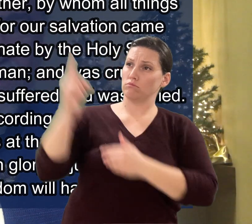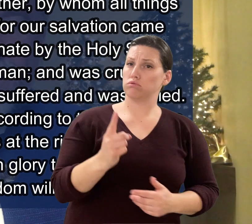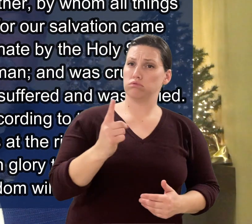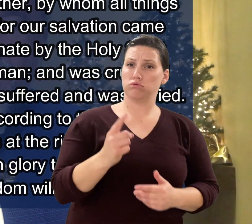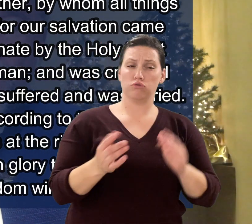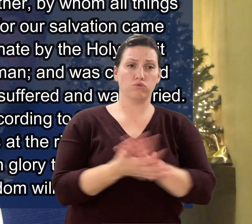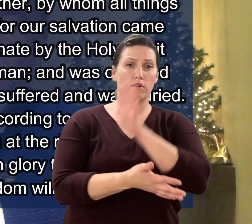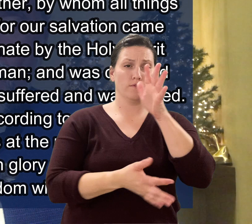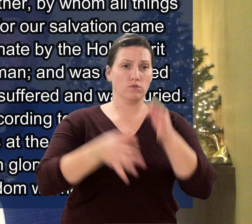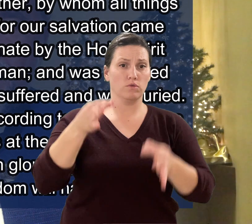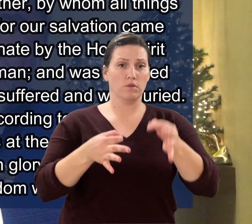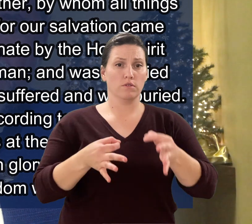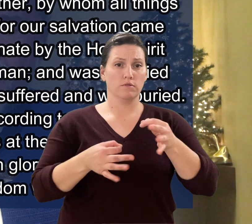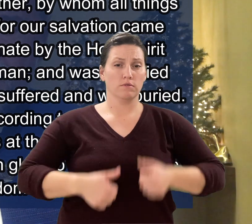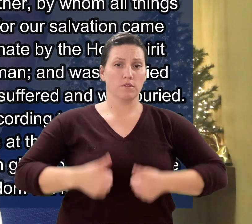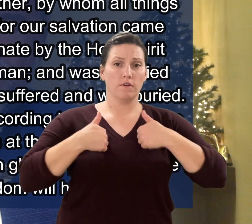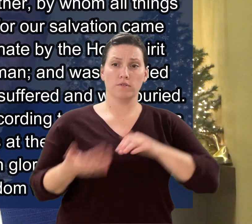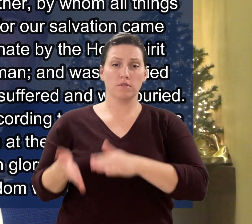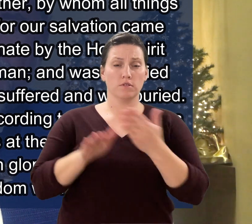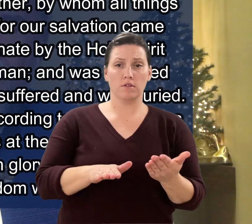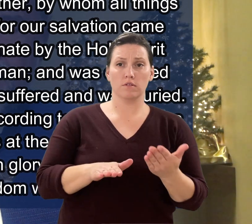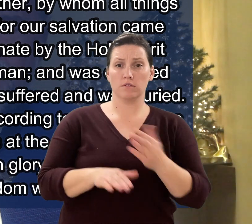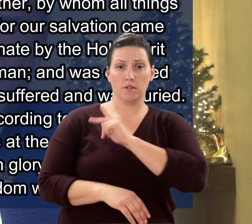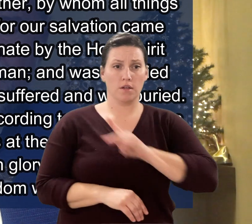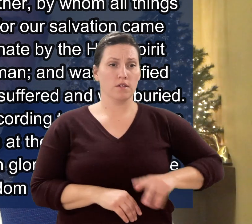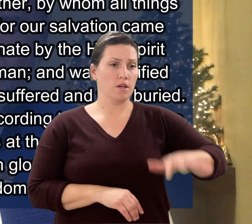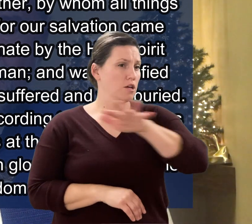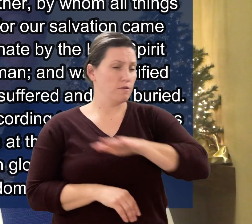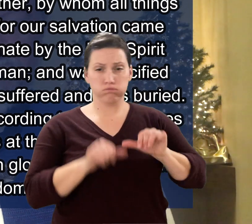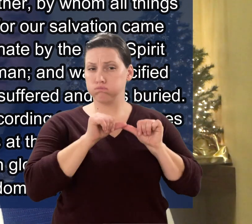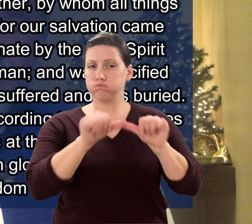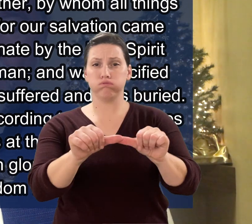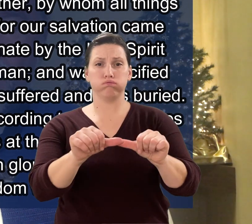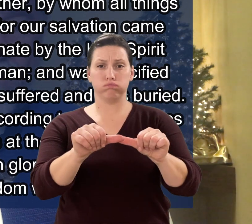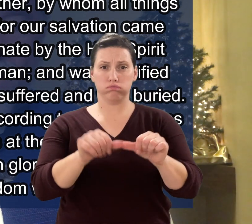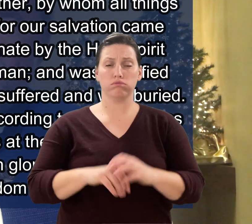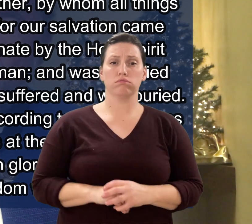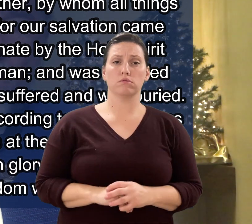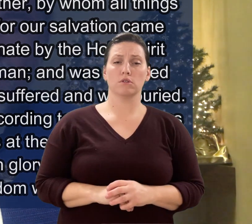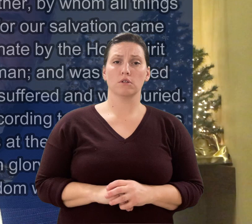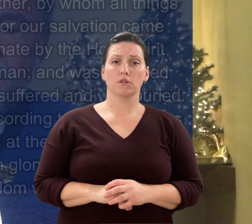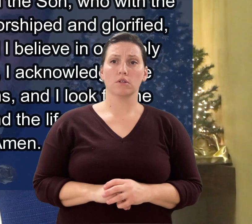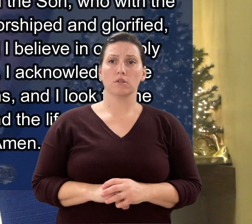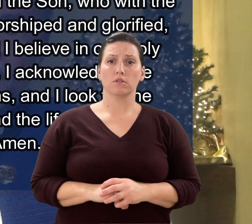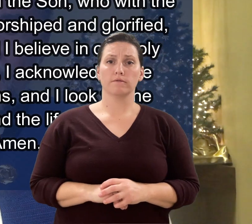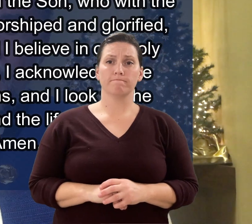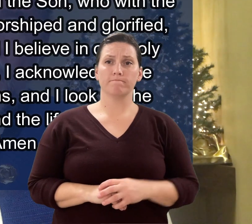And he will come again with glory to judge both the living and the dead, whose kingdom will have no